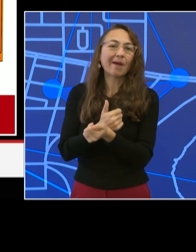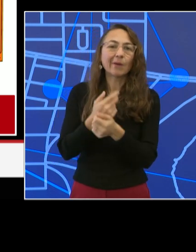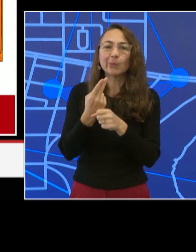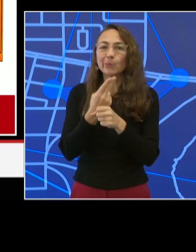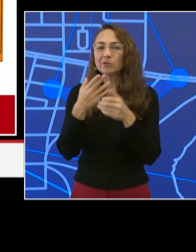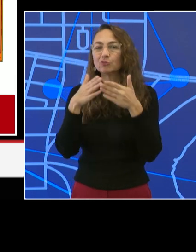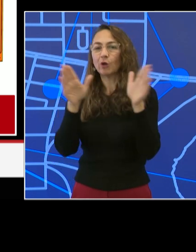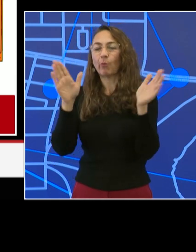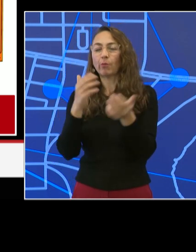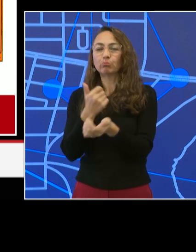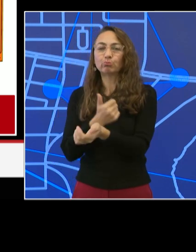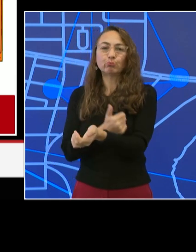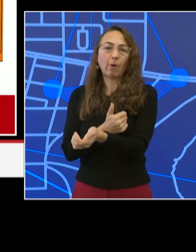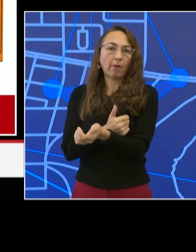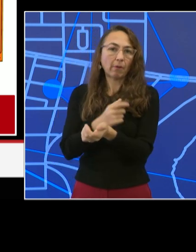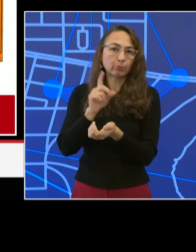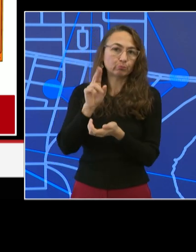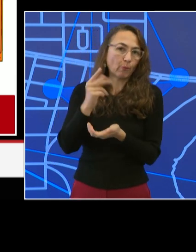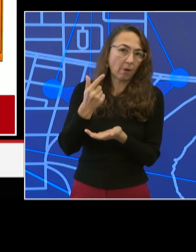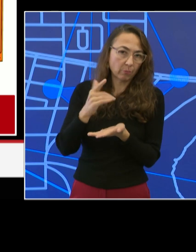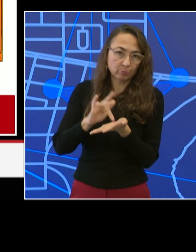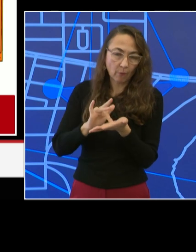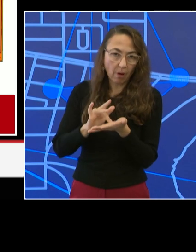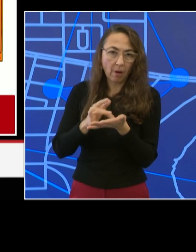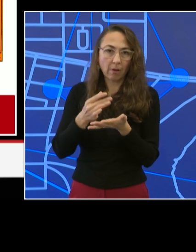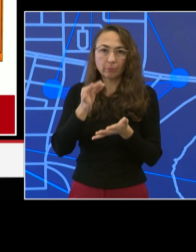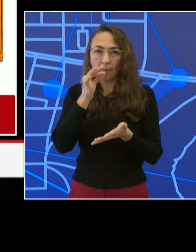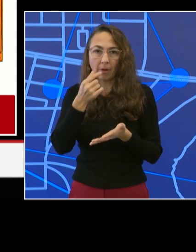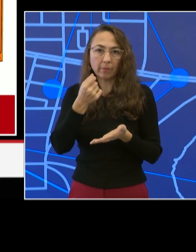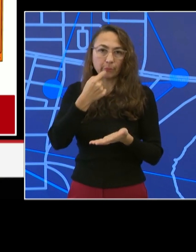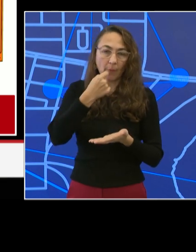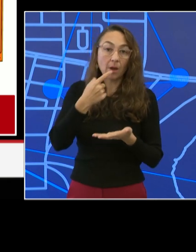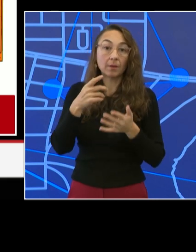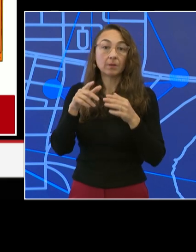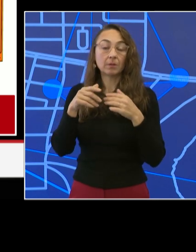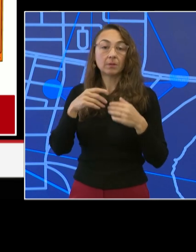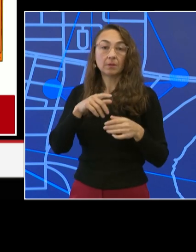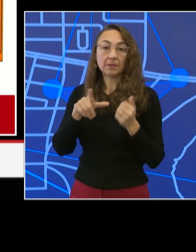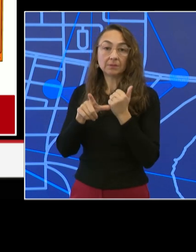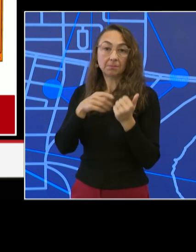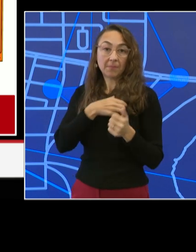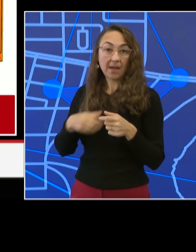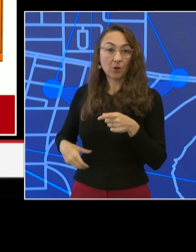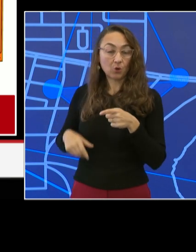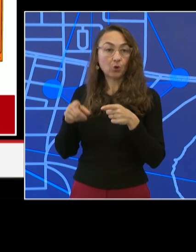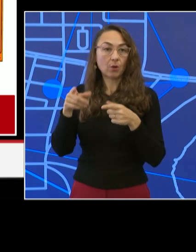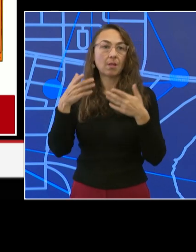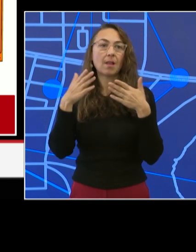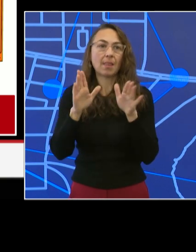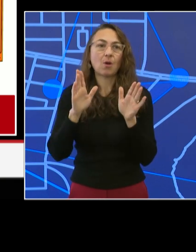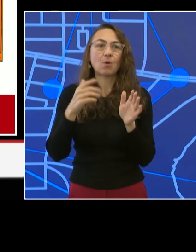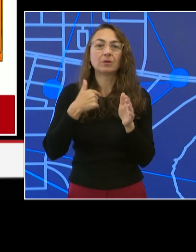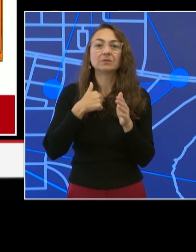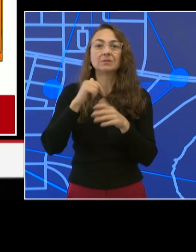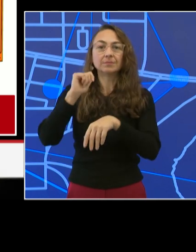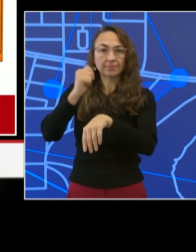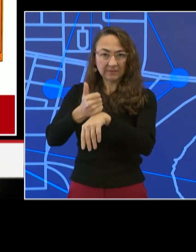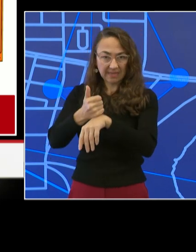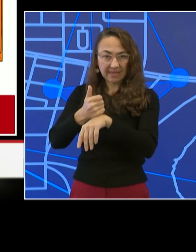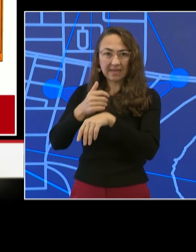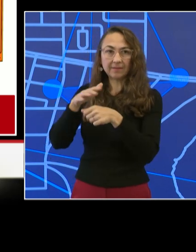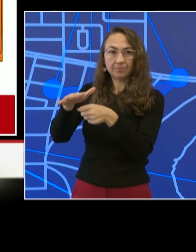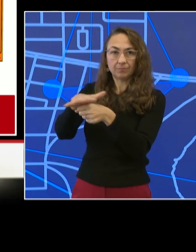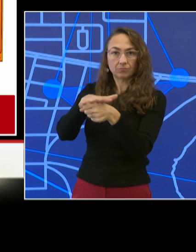me to stand up drug-free zones for 5 days at a time. Since March, we've enforced a total of 89 drug-free zones across all 7